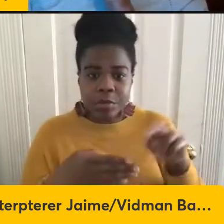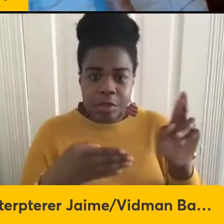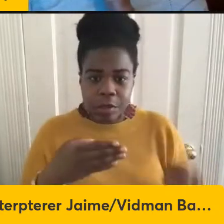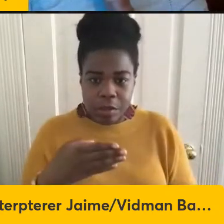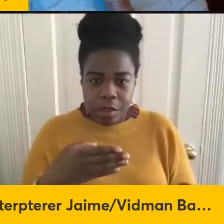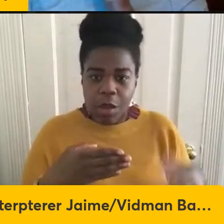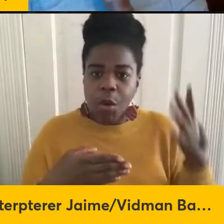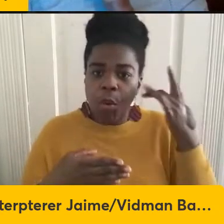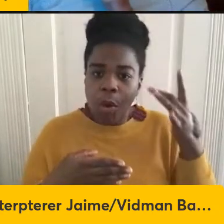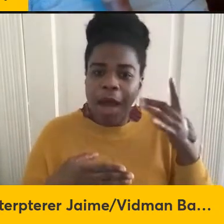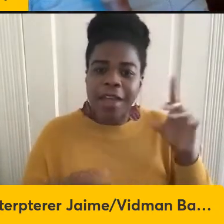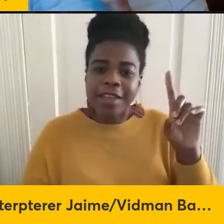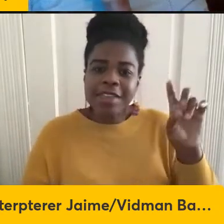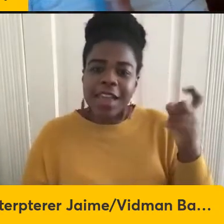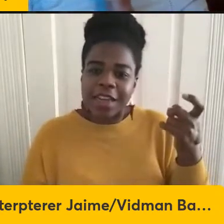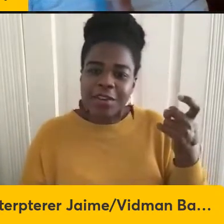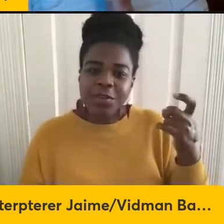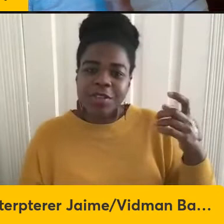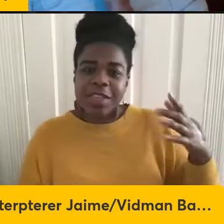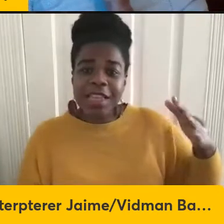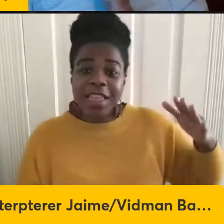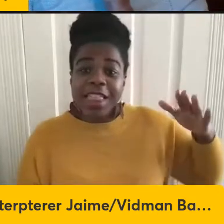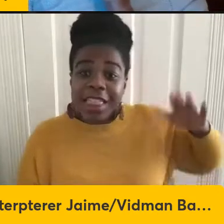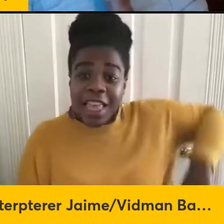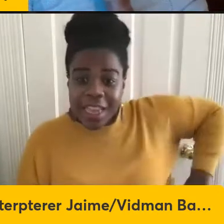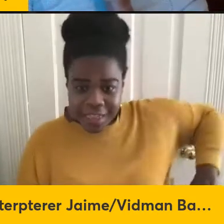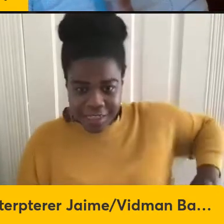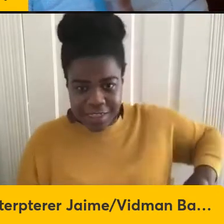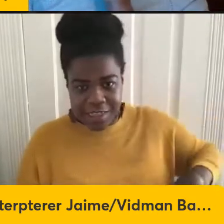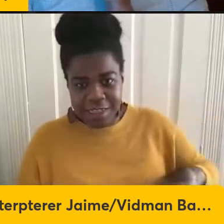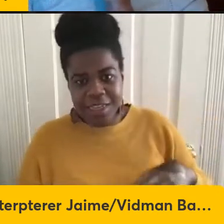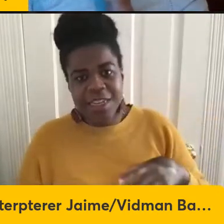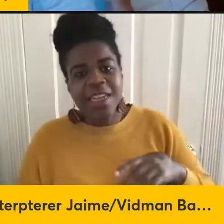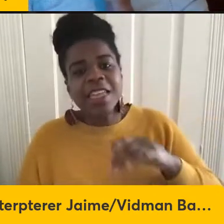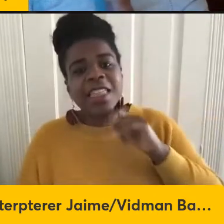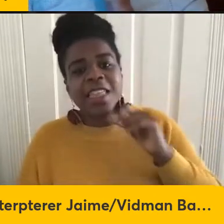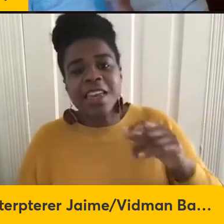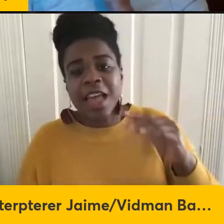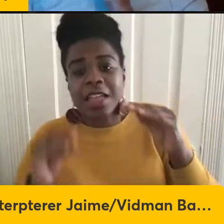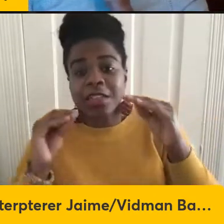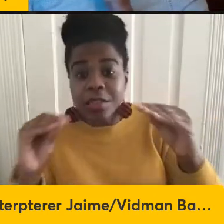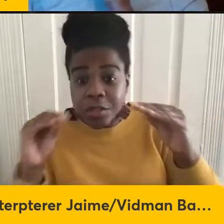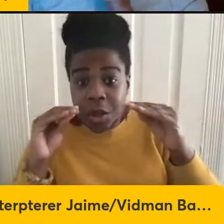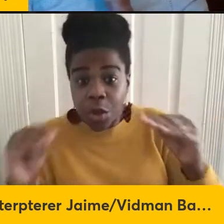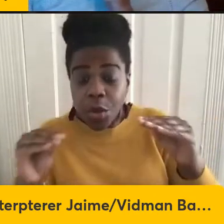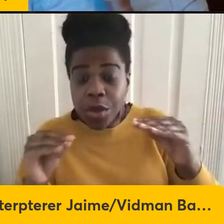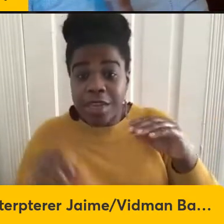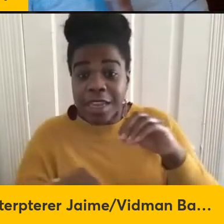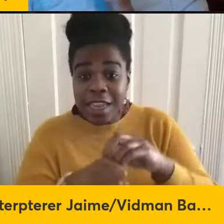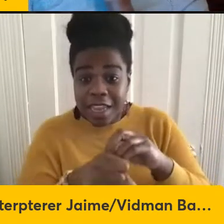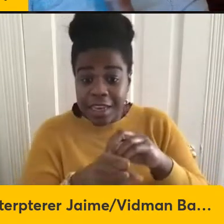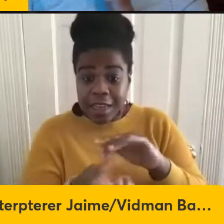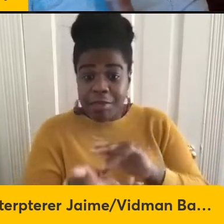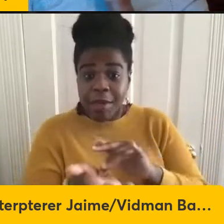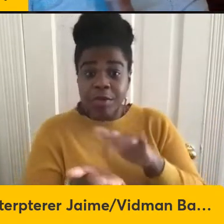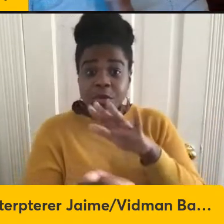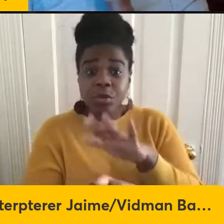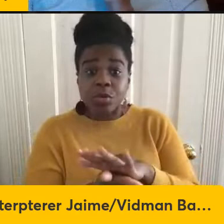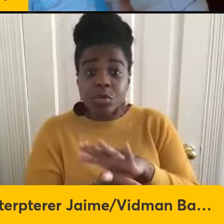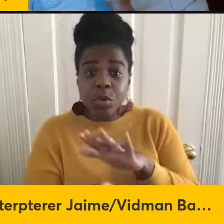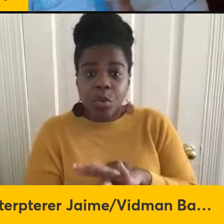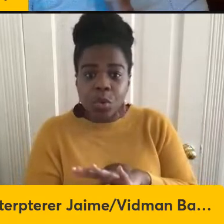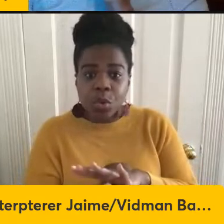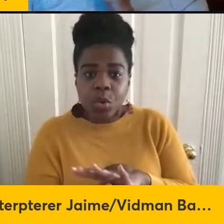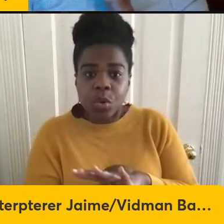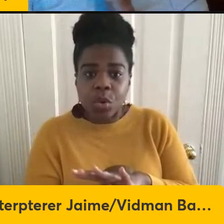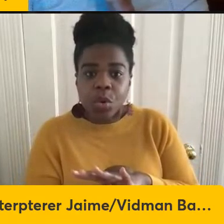diagnosed later, because we're missing diagnosis, because they're not taught in, for example, in medical schools, for example, lesions. And we